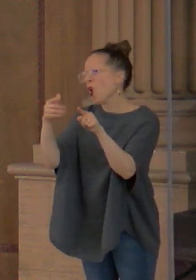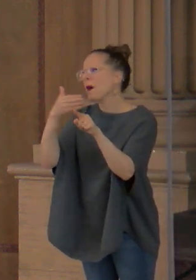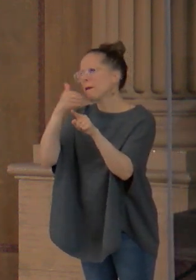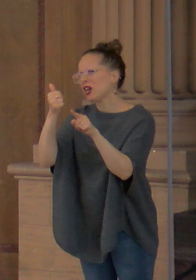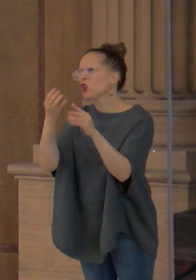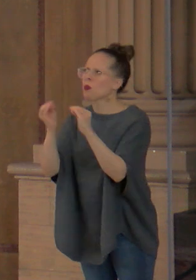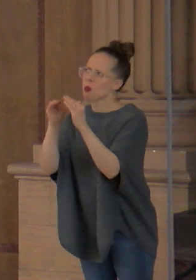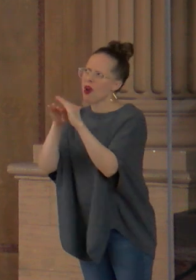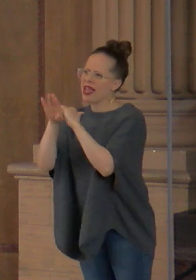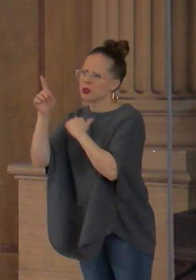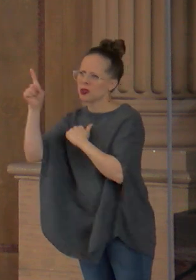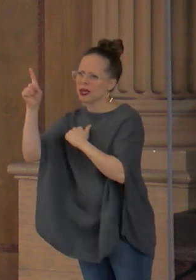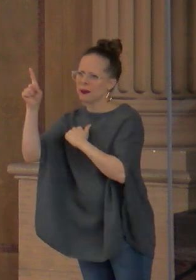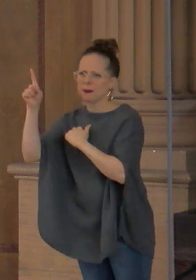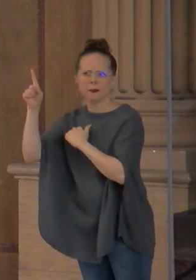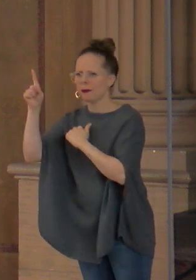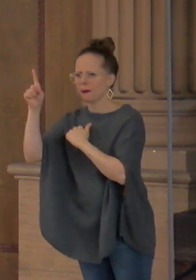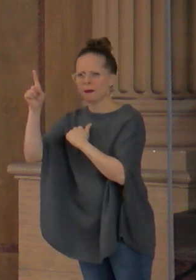been doing this longer.